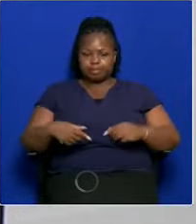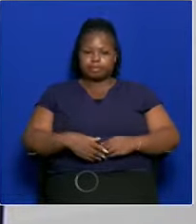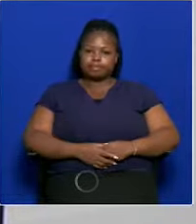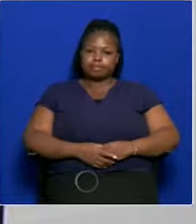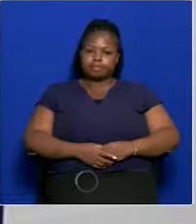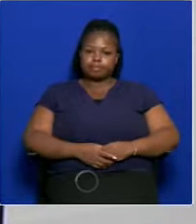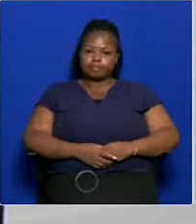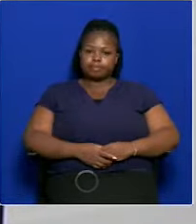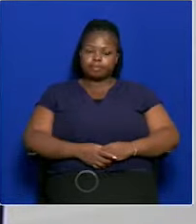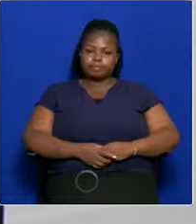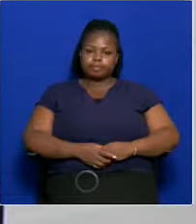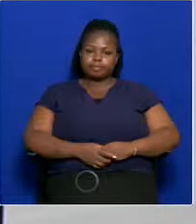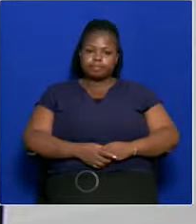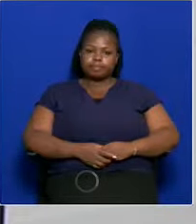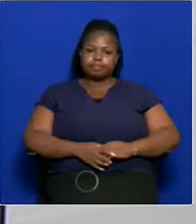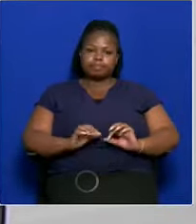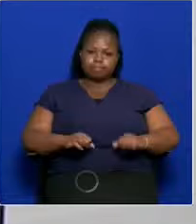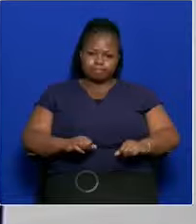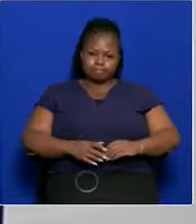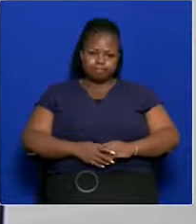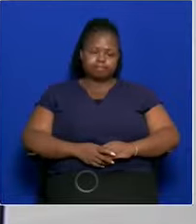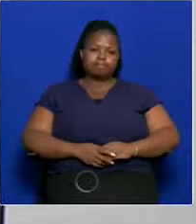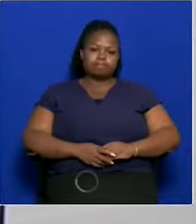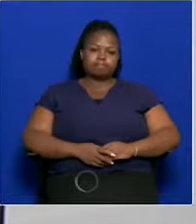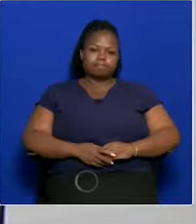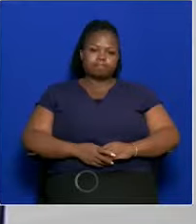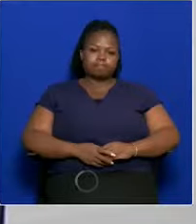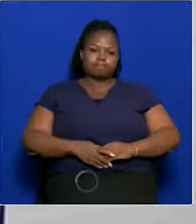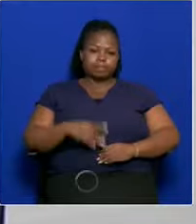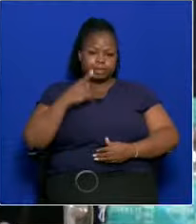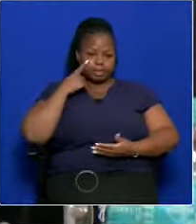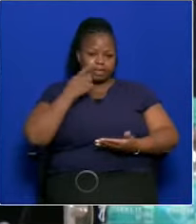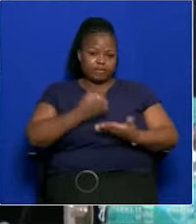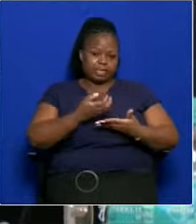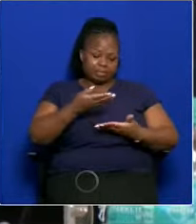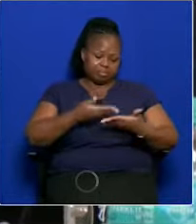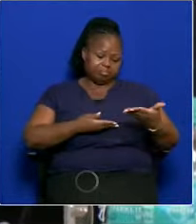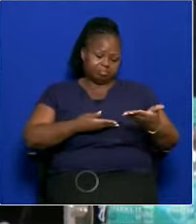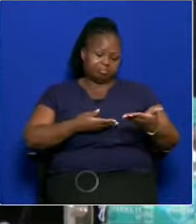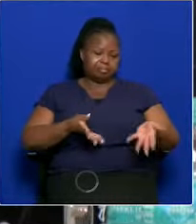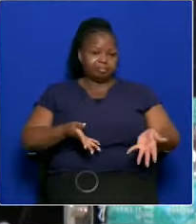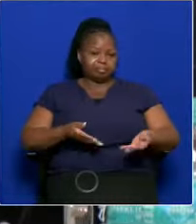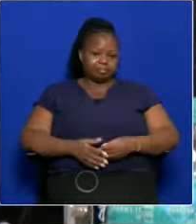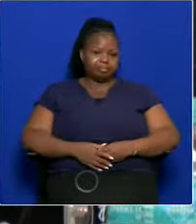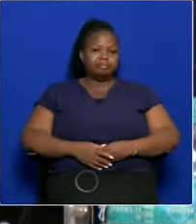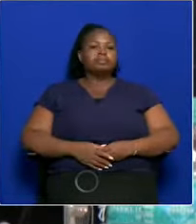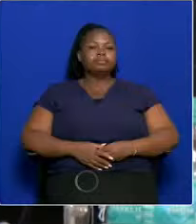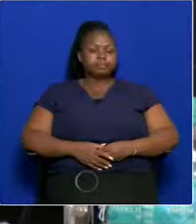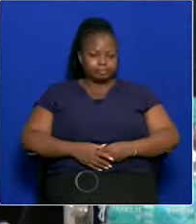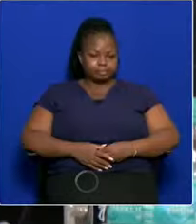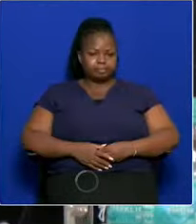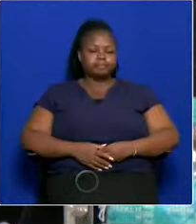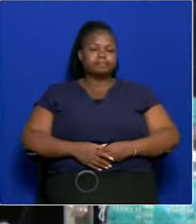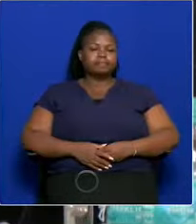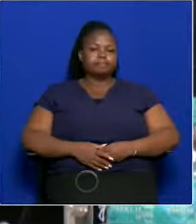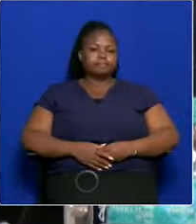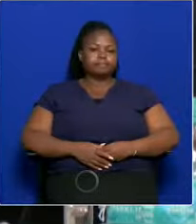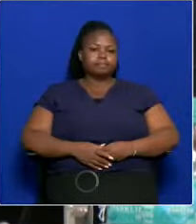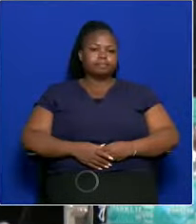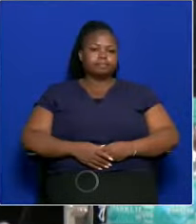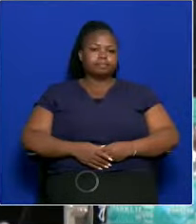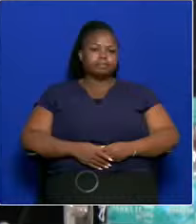I agree, according to the evidence before me. Yes, General. And